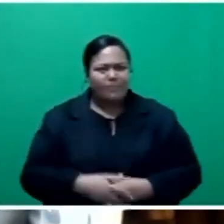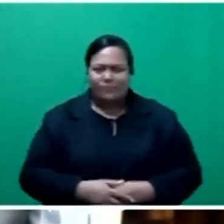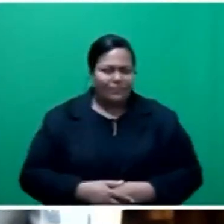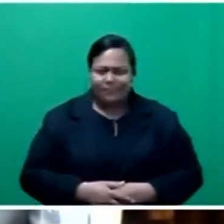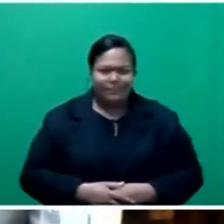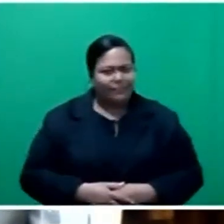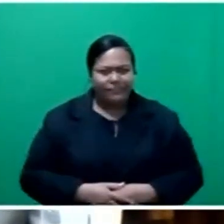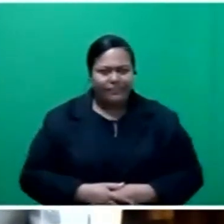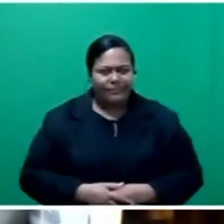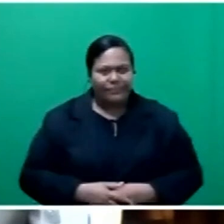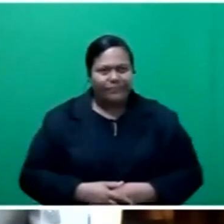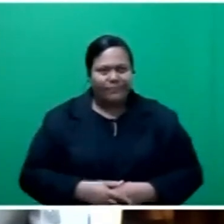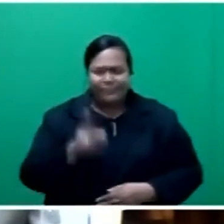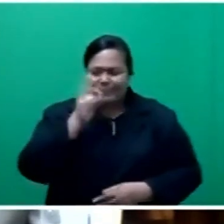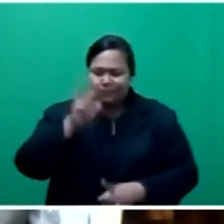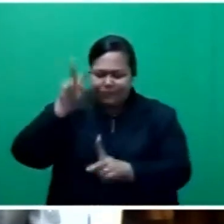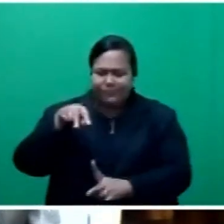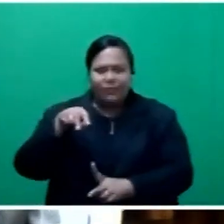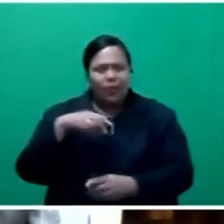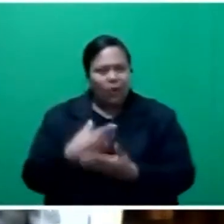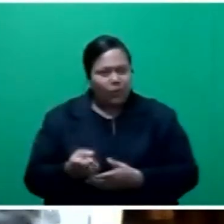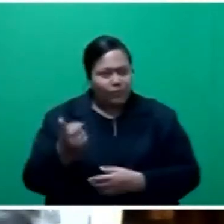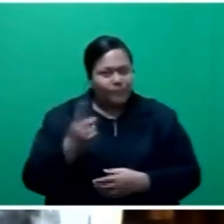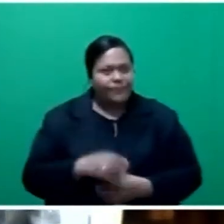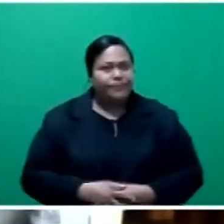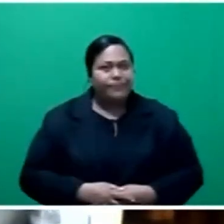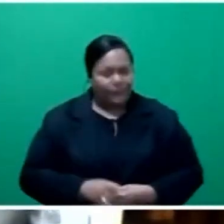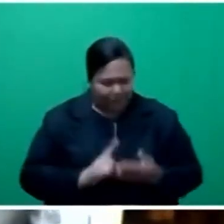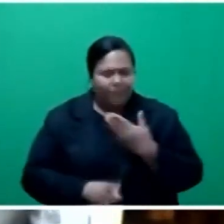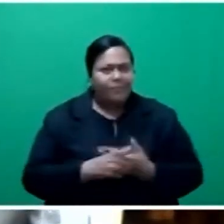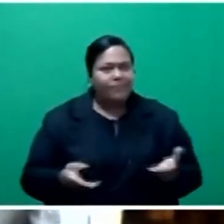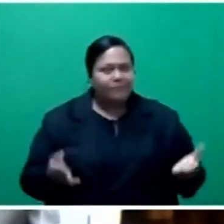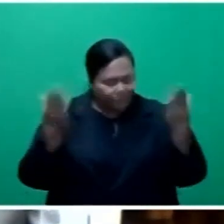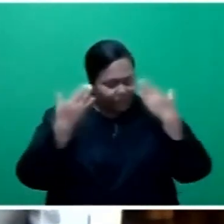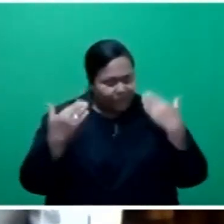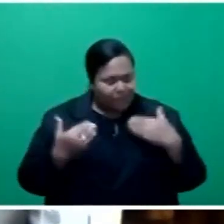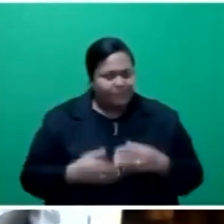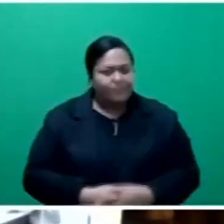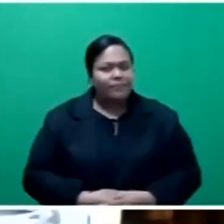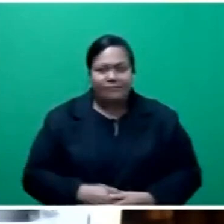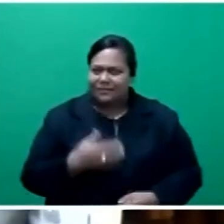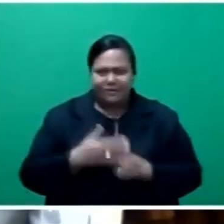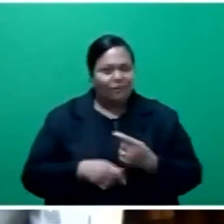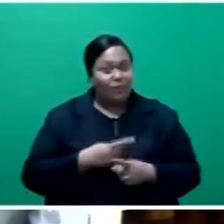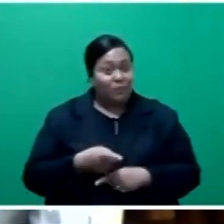your credibility, and that's precisely what happened. Mr. Speaker, sir, they don't talk about that. Mr. Speaker, sir,